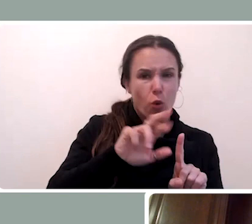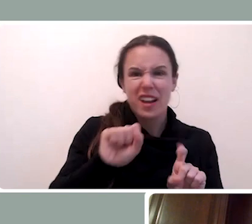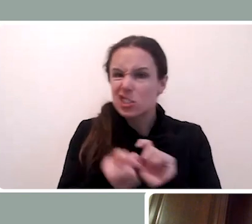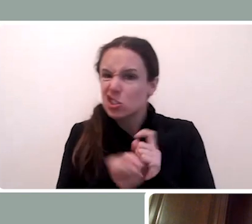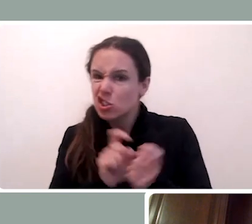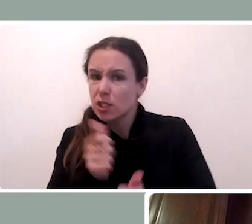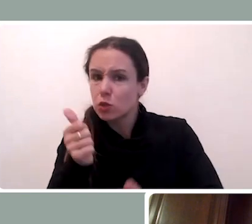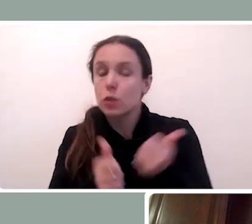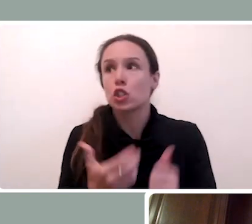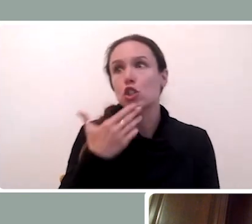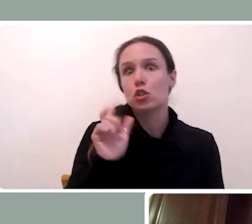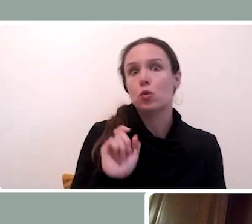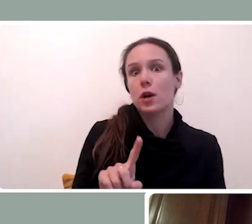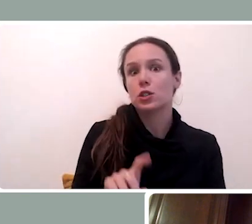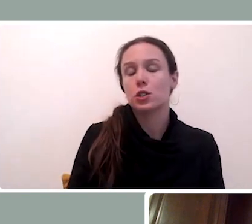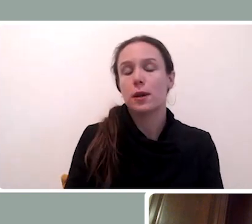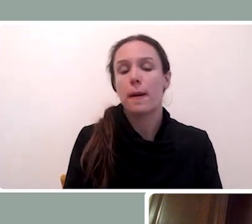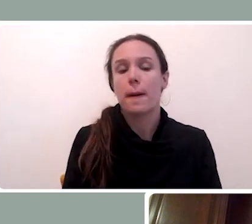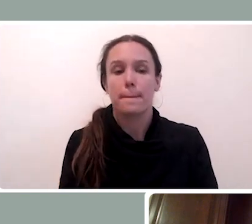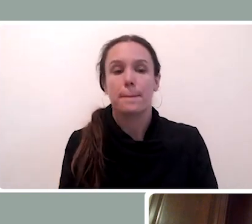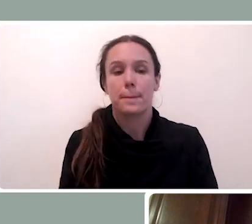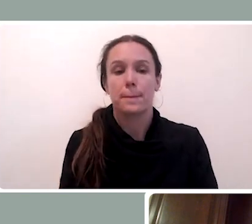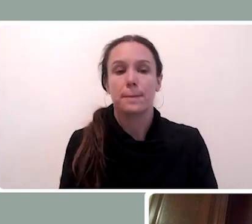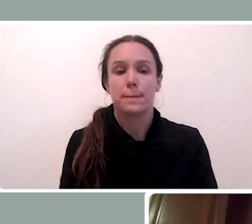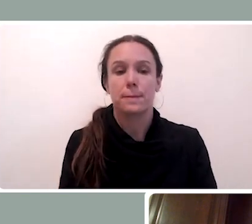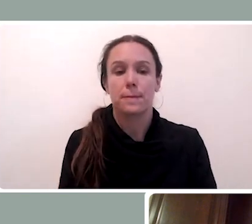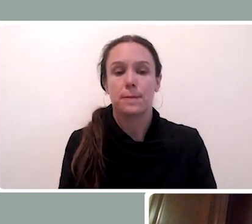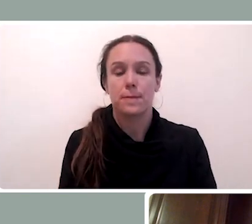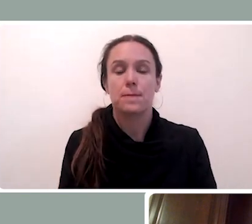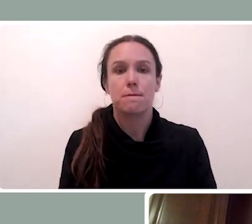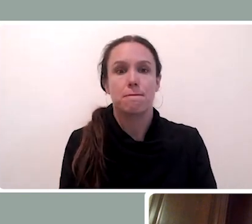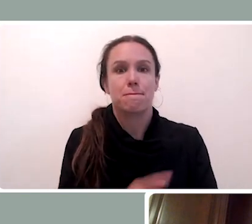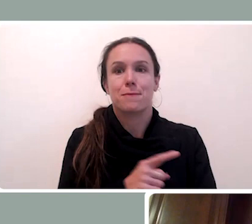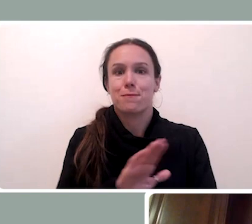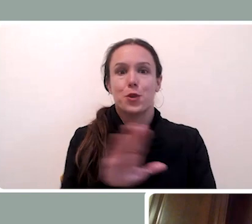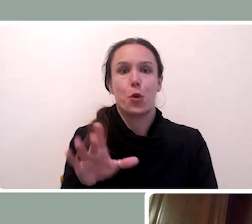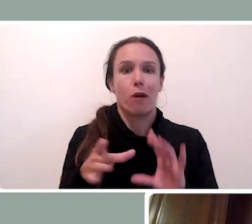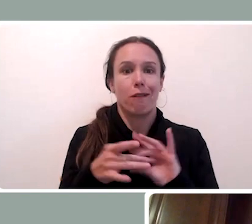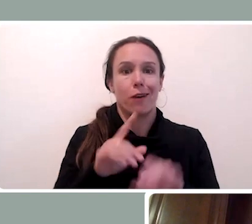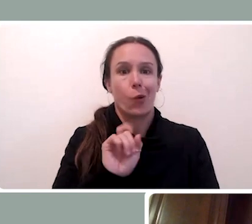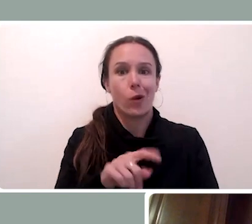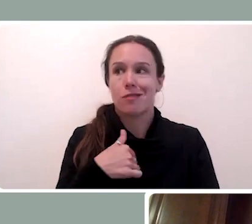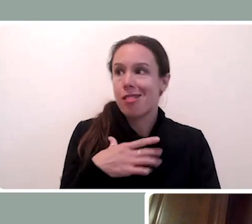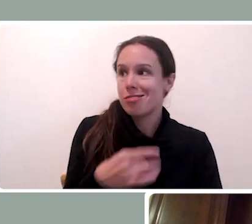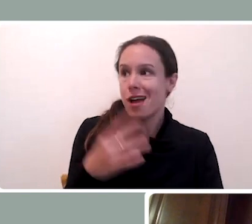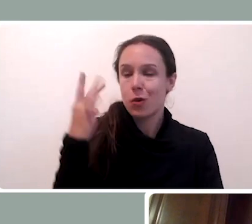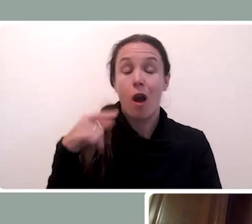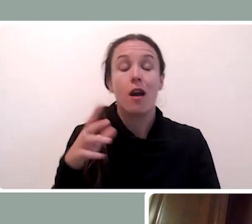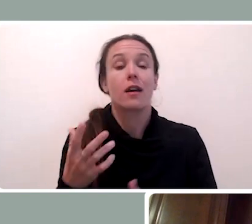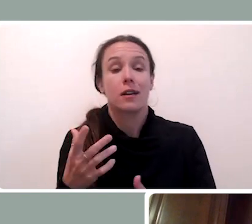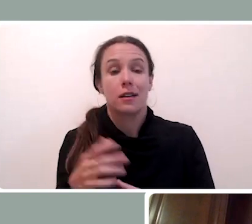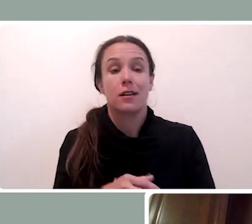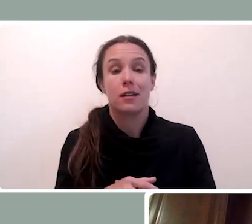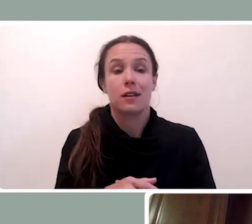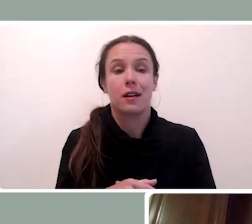good question. I think the audience is asking. I like these questions because these are things that I actually talk in the I probably